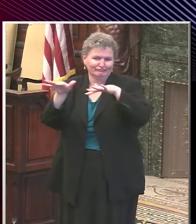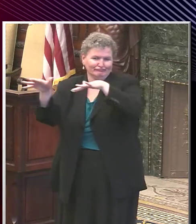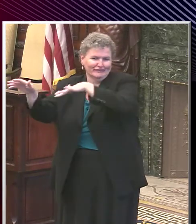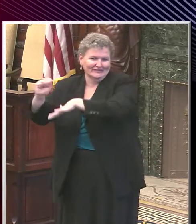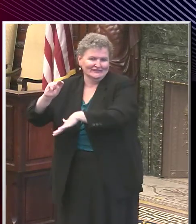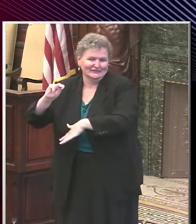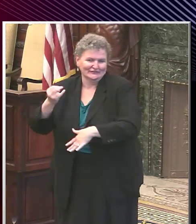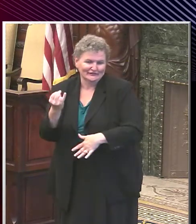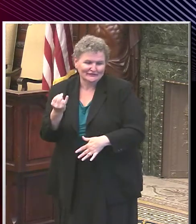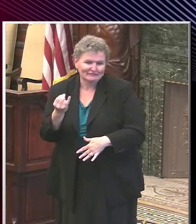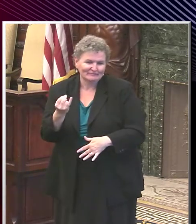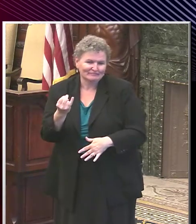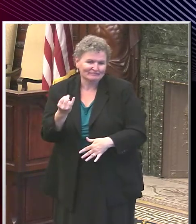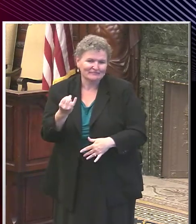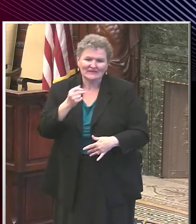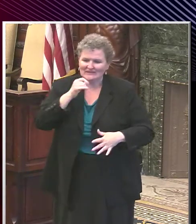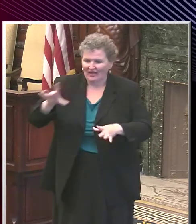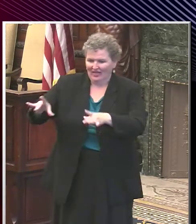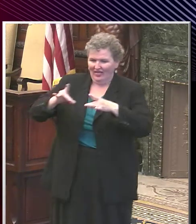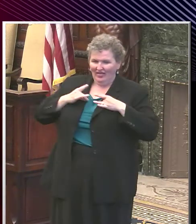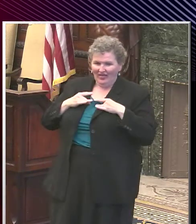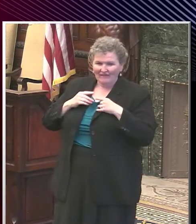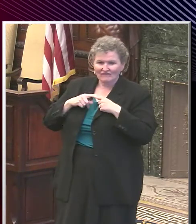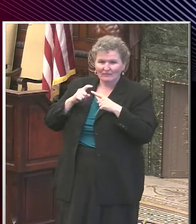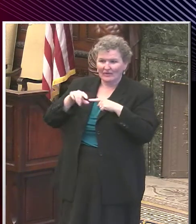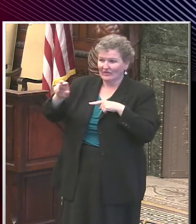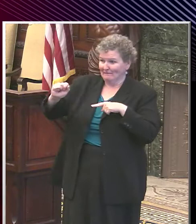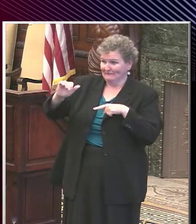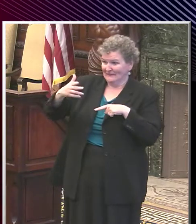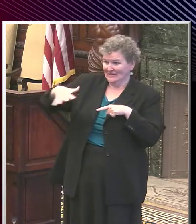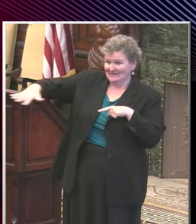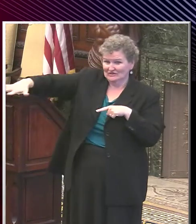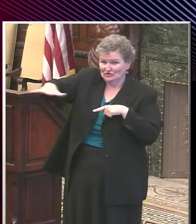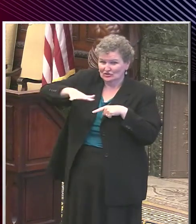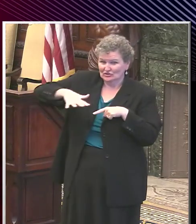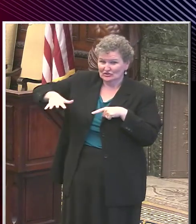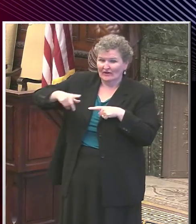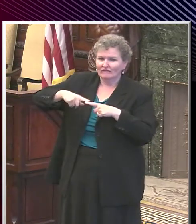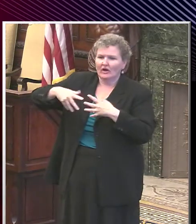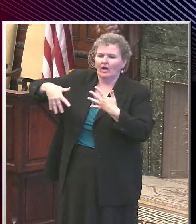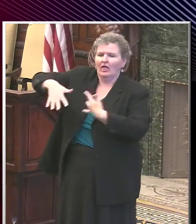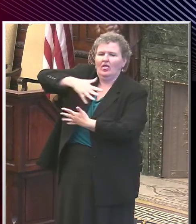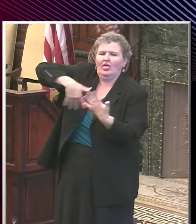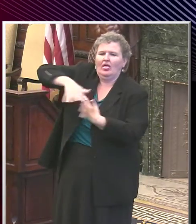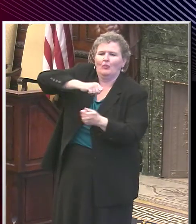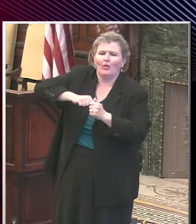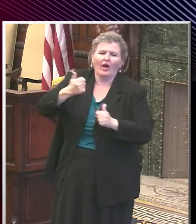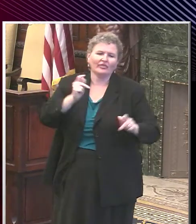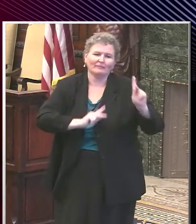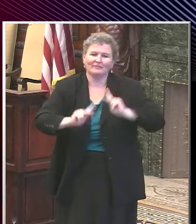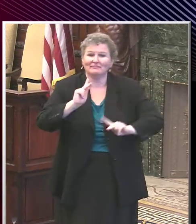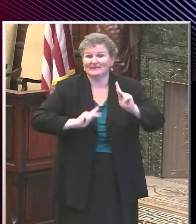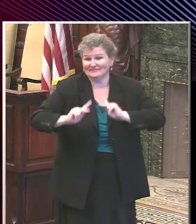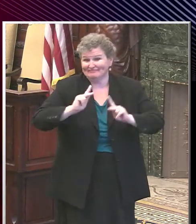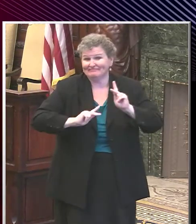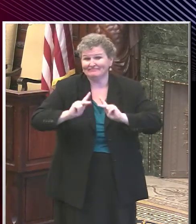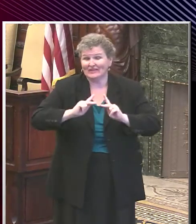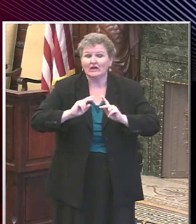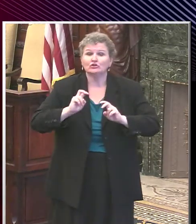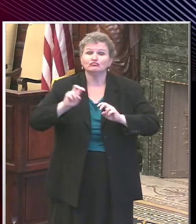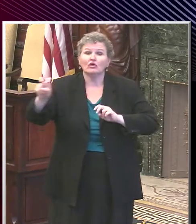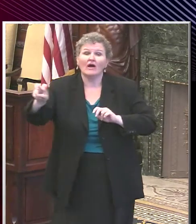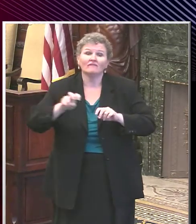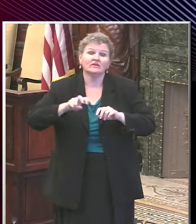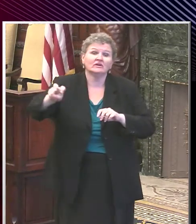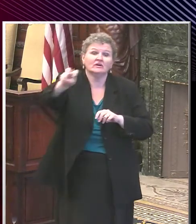they're actually swimming at the beach, but when they go to the beach, they're likely to be participating in social events, and they may be traveling in cars with other people with this exposure